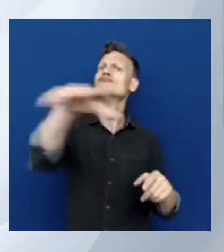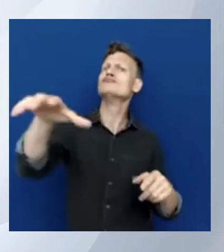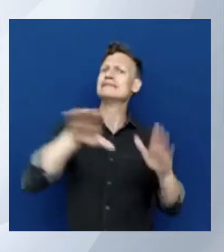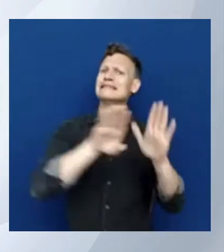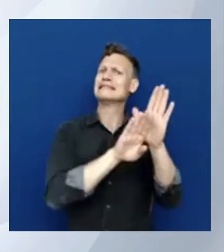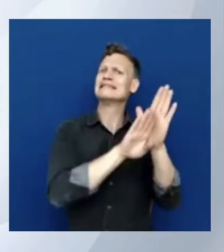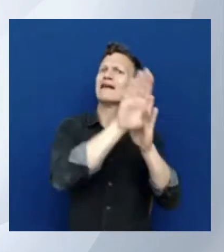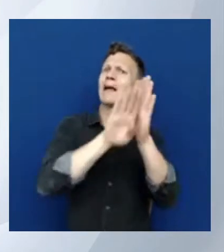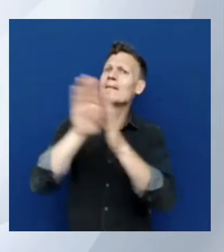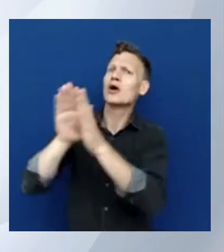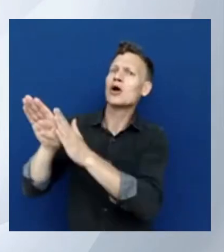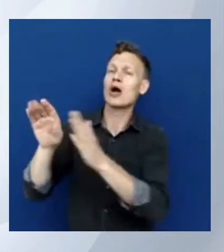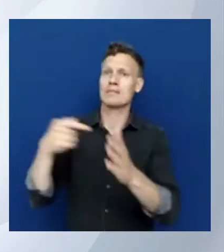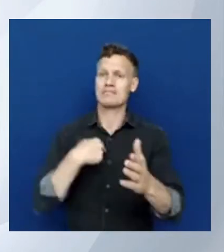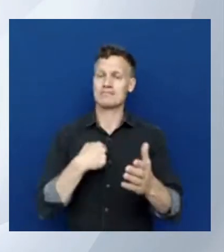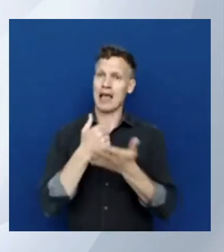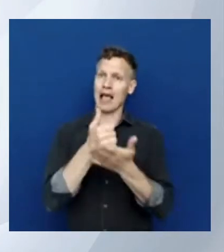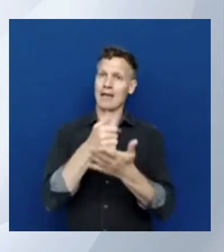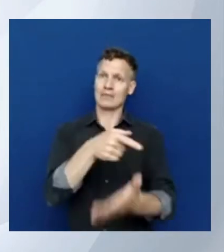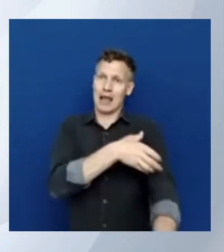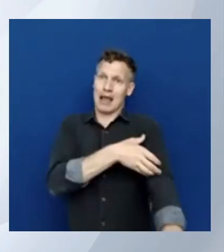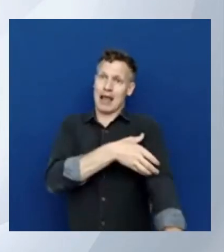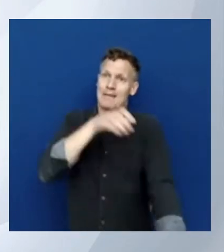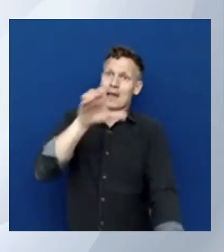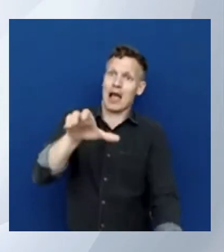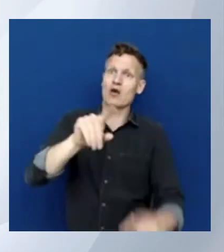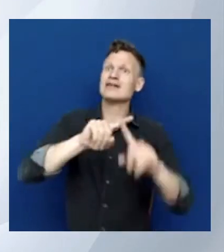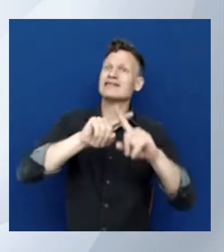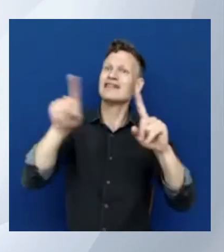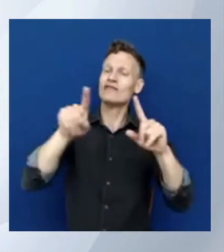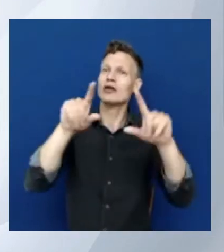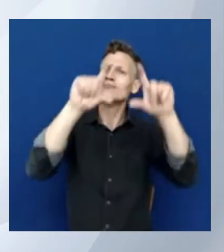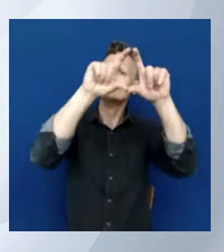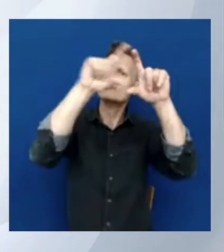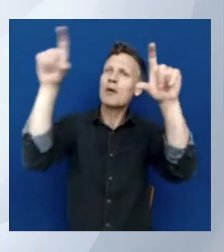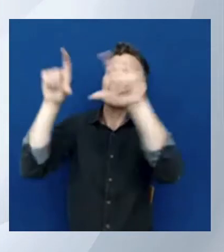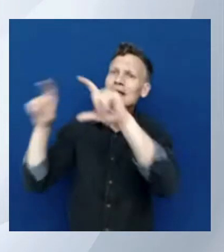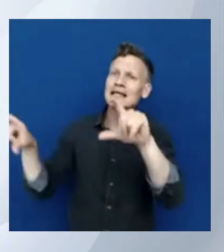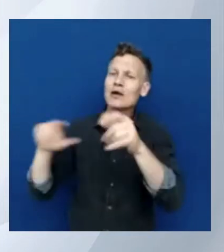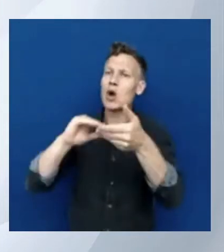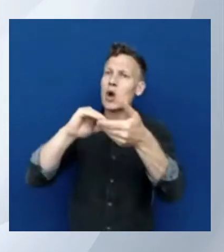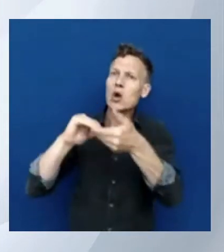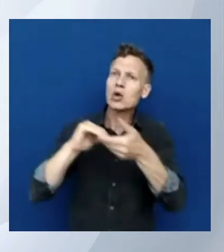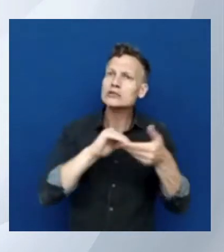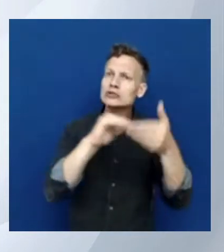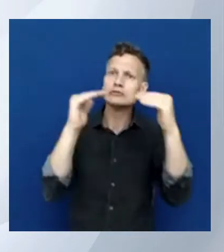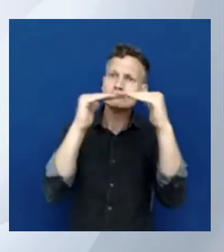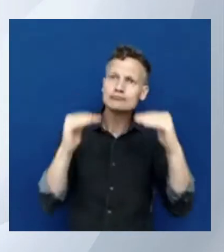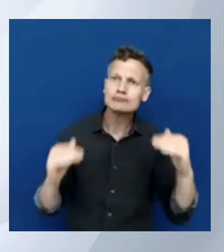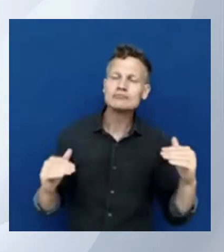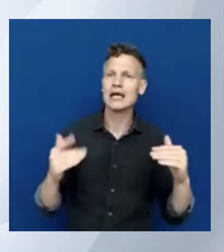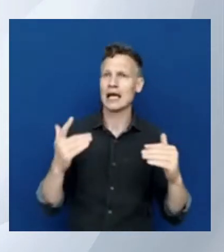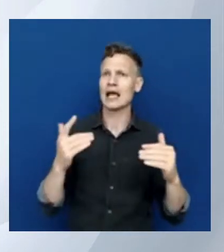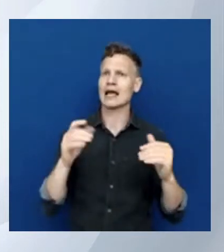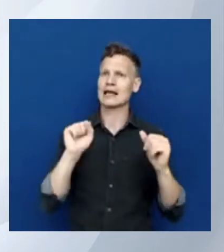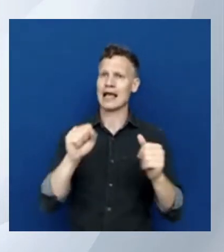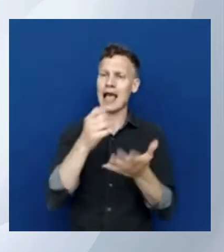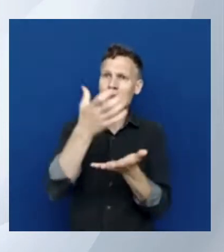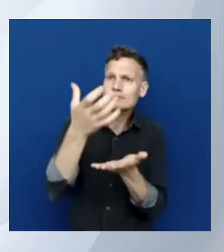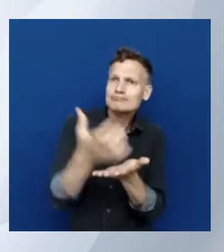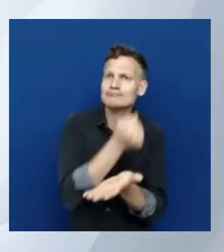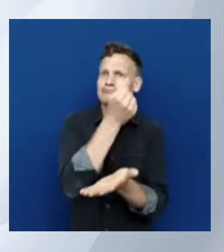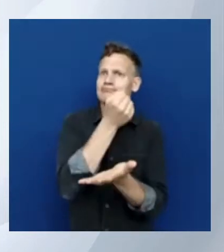to use and to really take advantage of the tooling and technologies that Microsoft